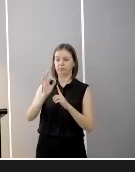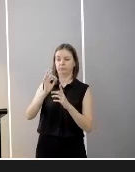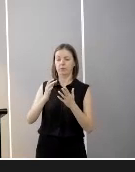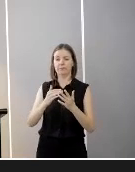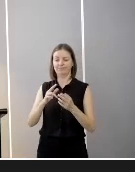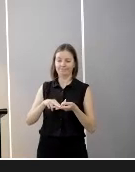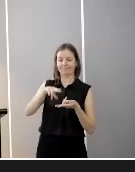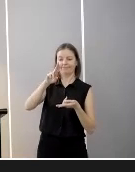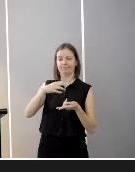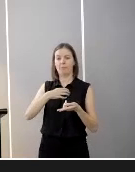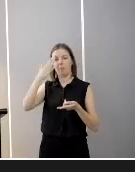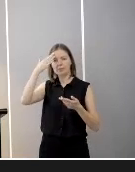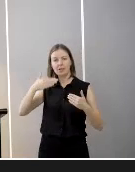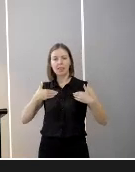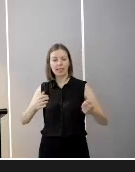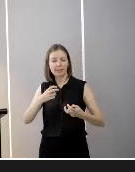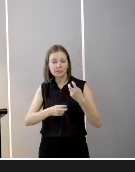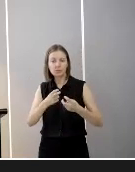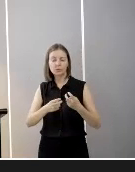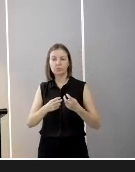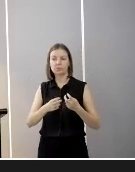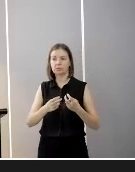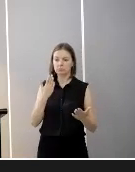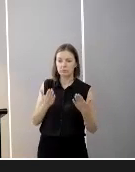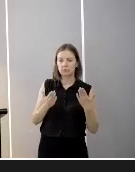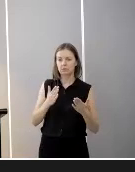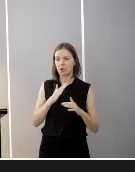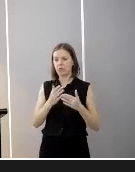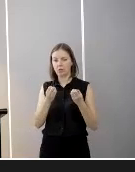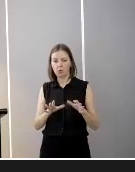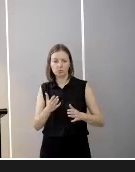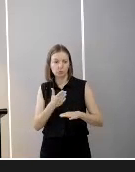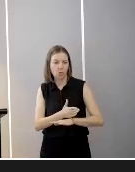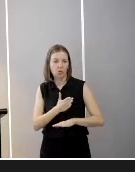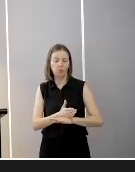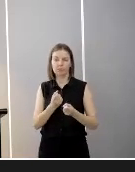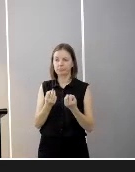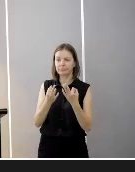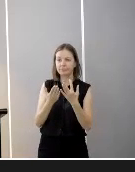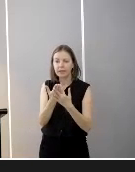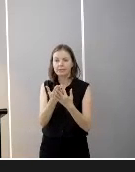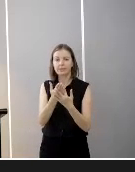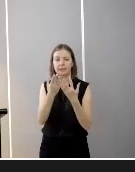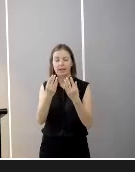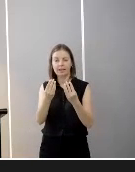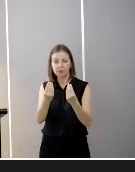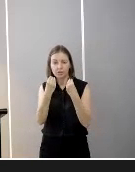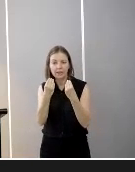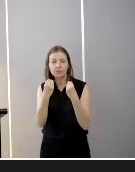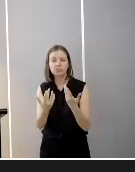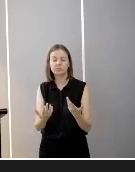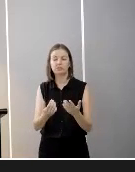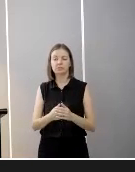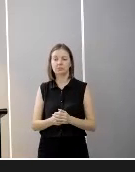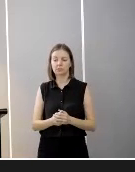health condition. So housing insecurity, losing a job, not being able to access education. Going back to the body